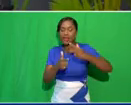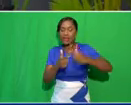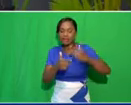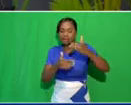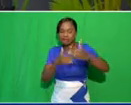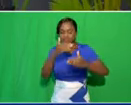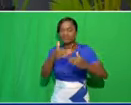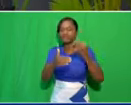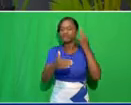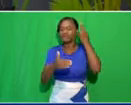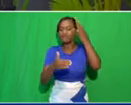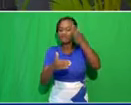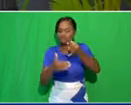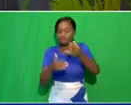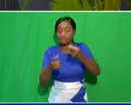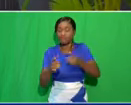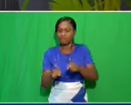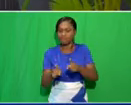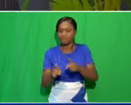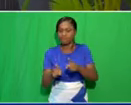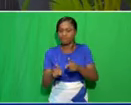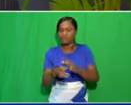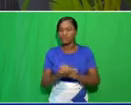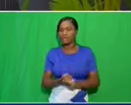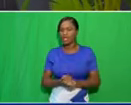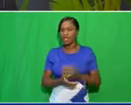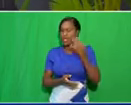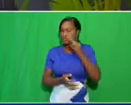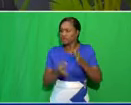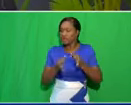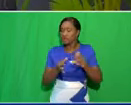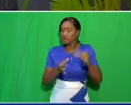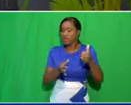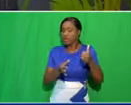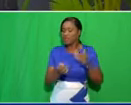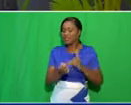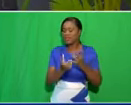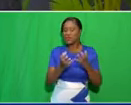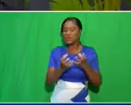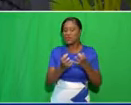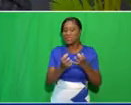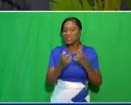future. I don't know if Dr. Smith wants to disagree with that, but that's okay.